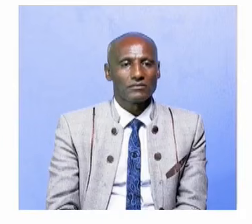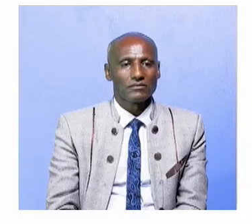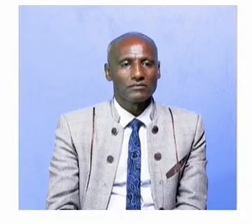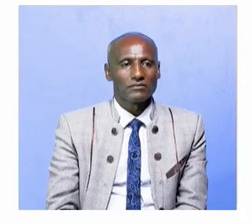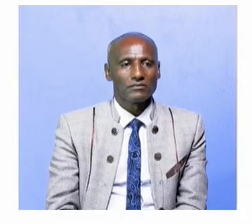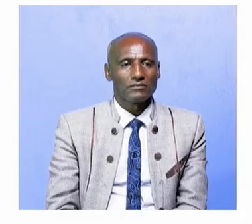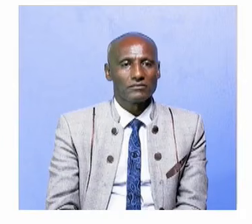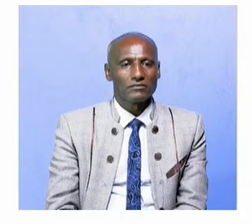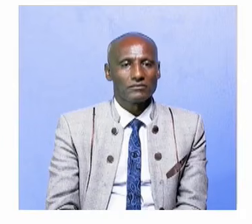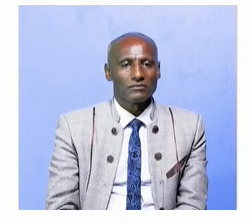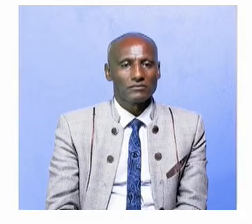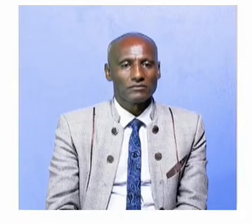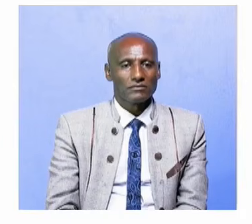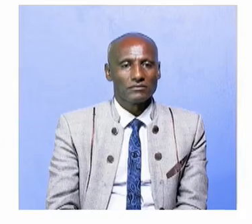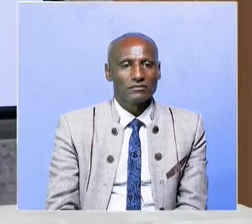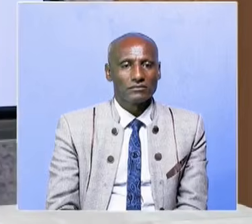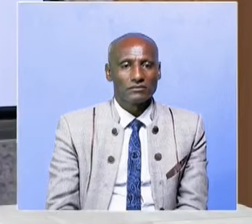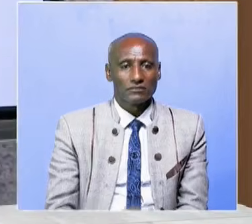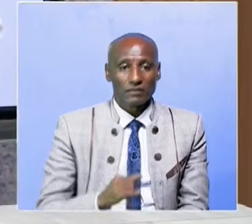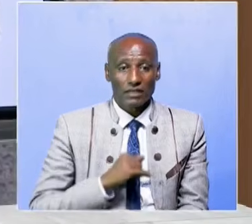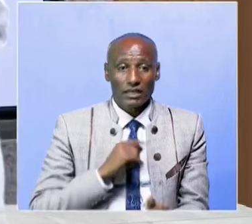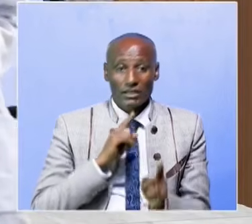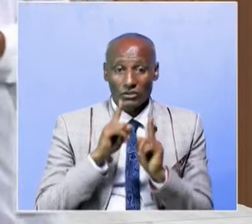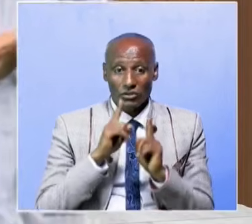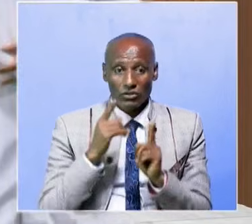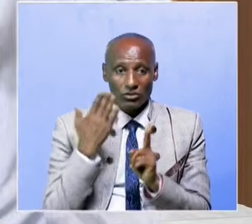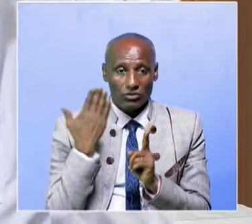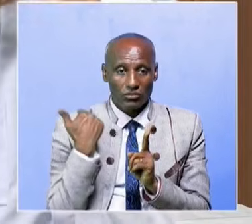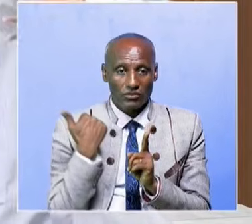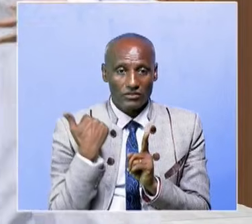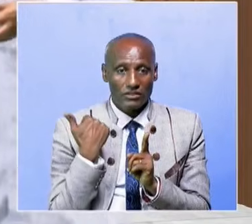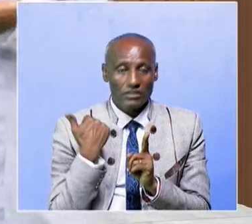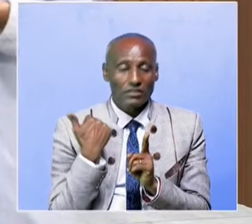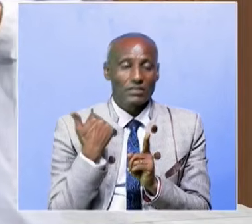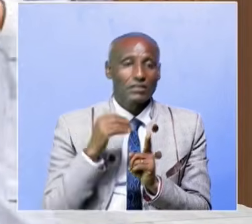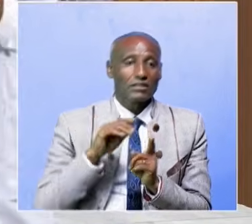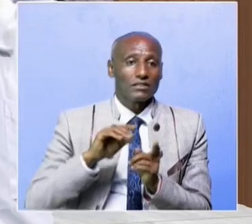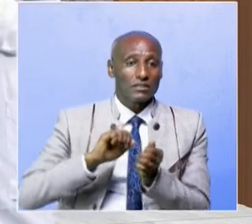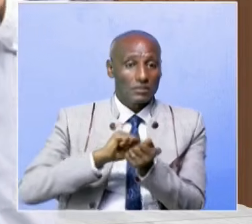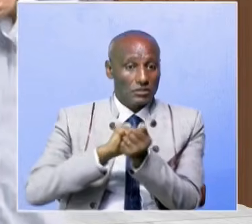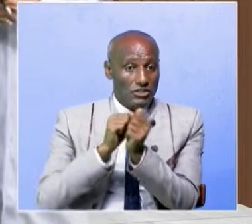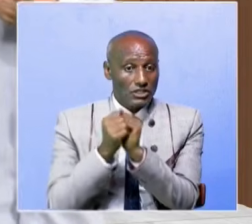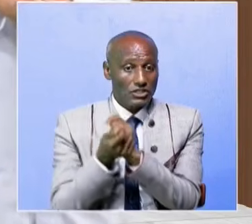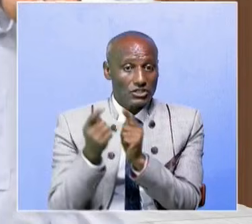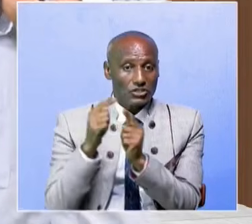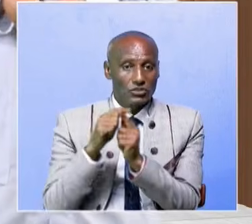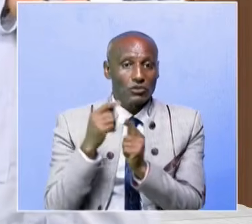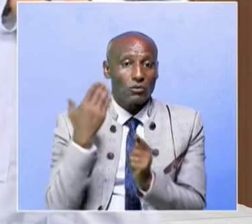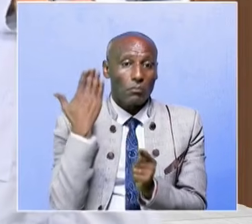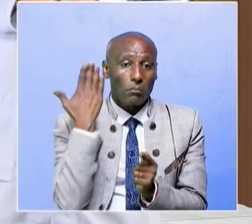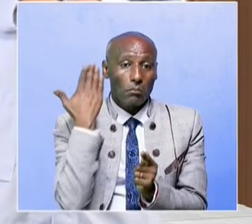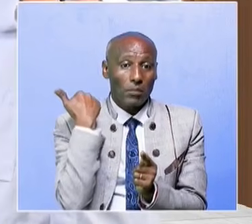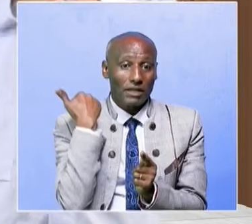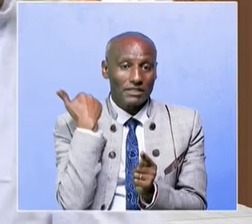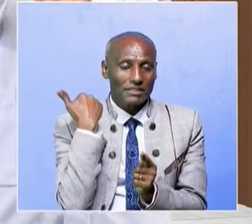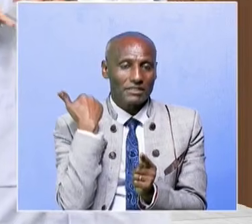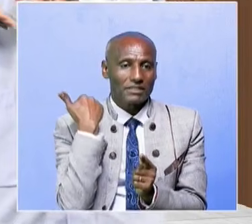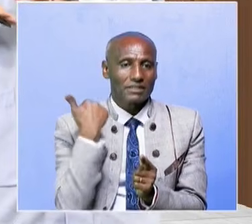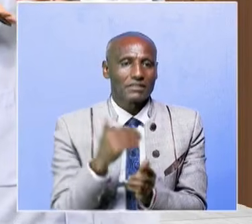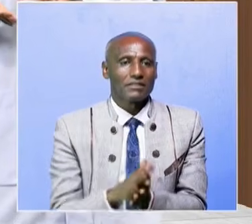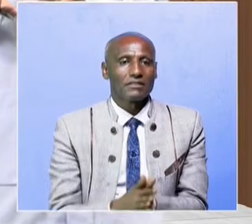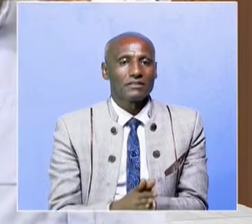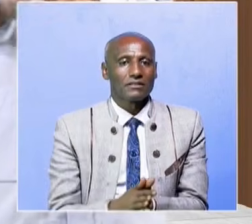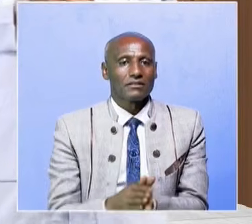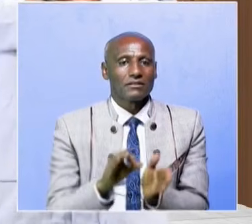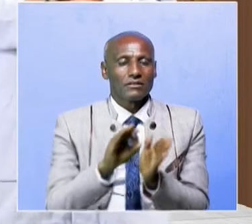Contaminated. I told you earlier, some of the vocabularies may change shape, and they may be in their